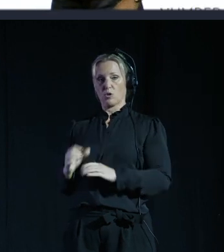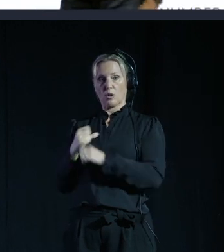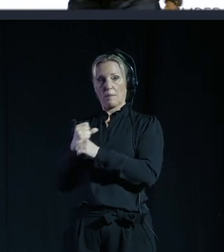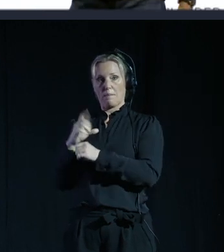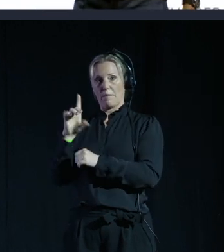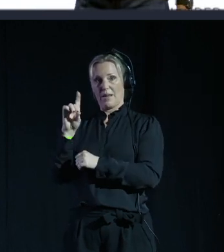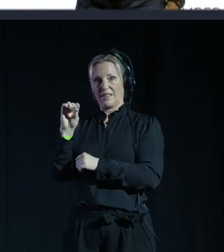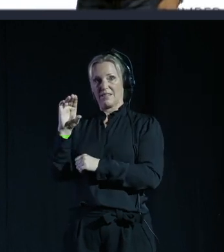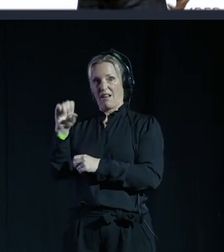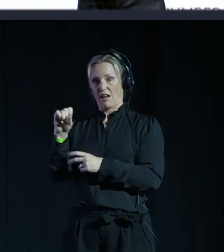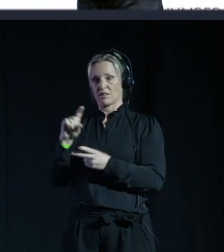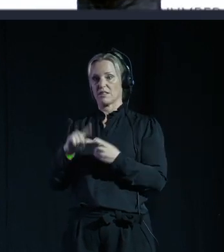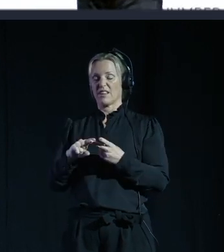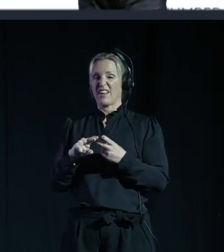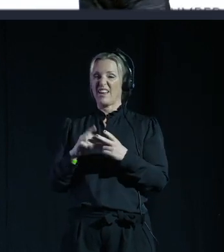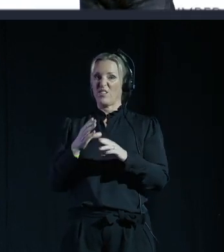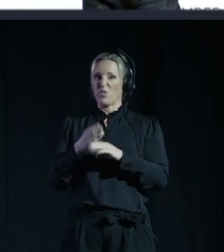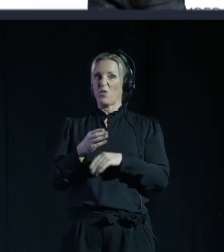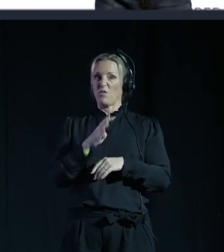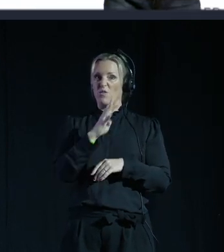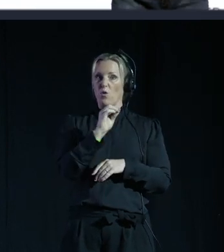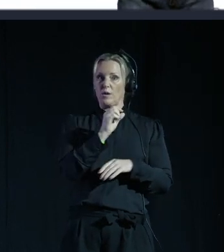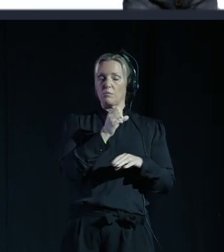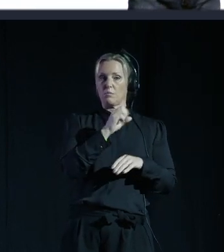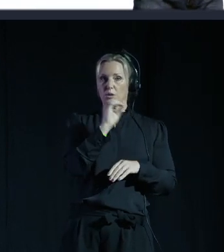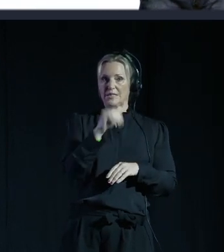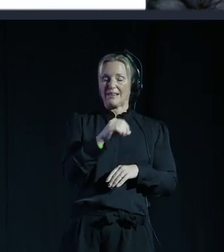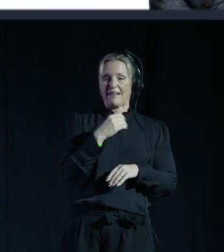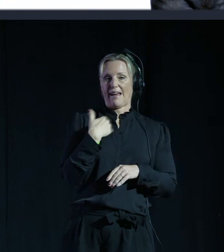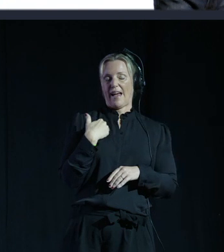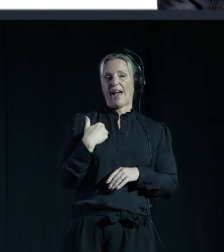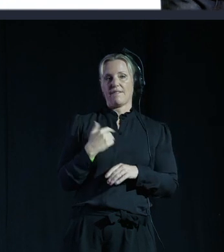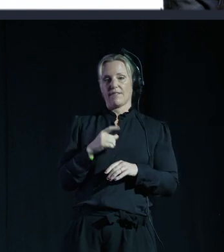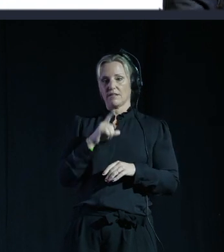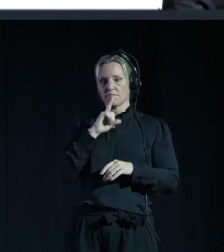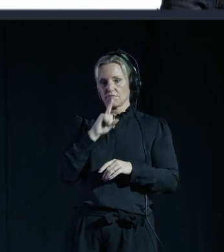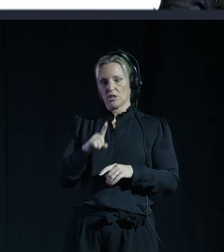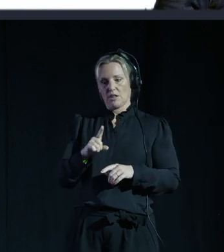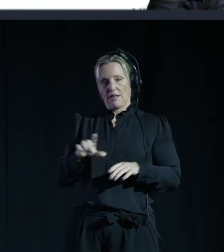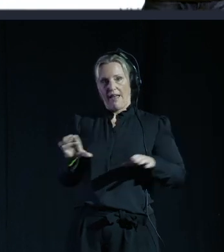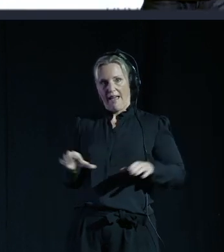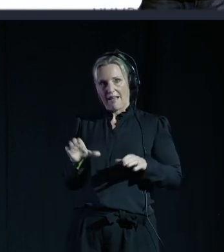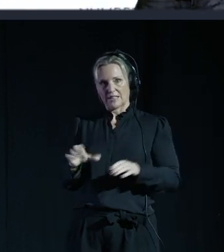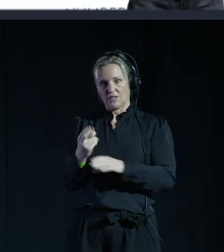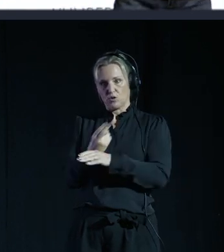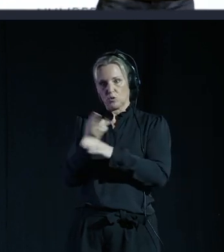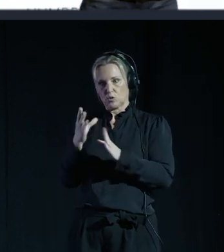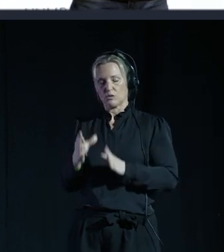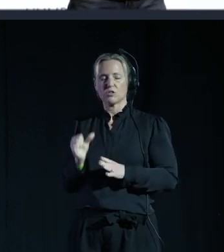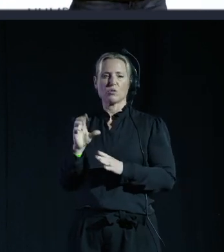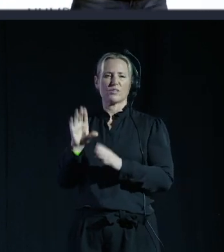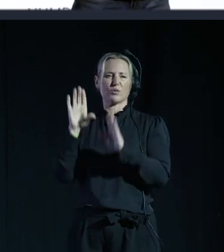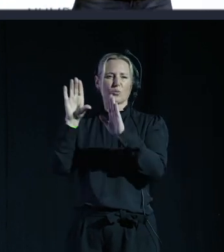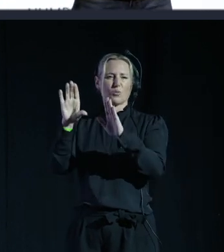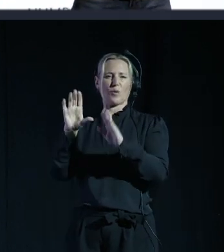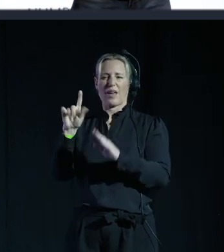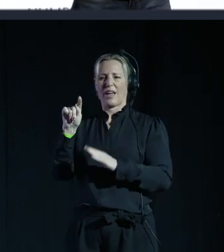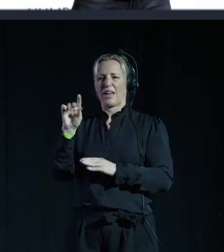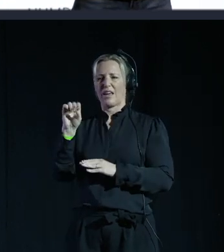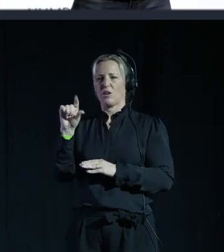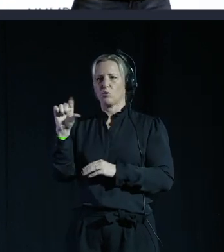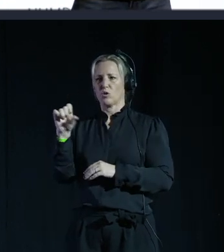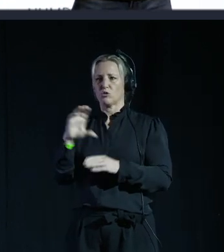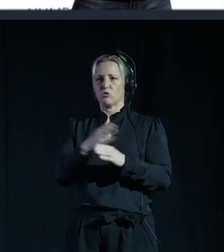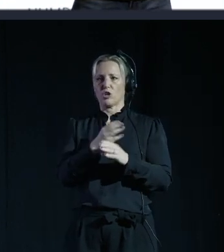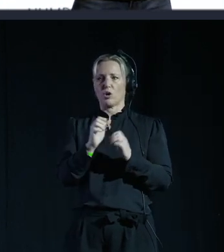have active users. So clearly, it's a tool that's working. It's a great way for you to not only share information with your developers, or your code